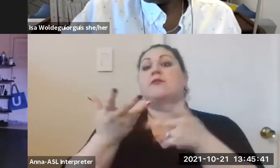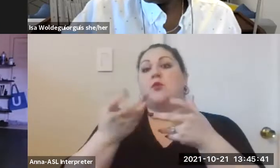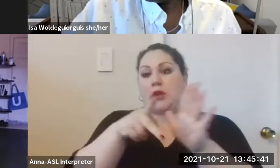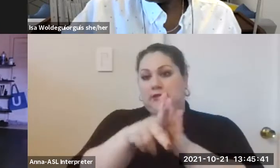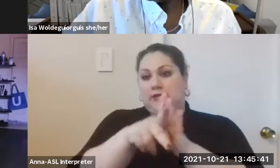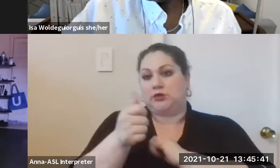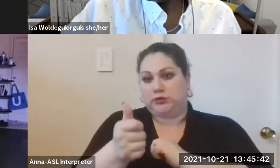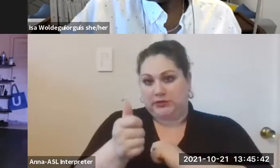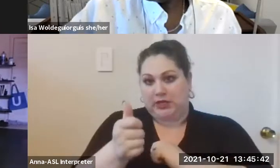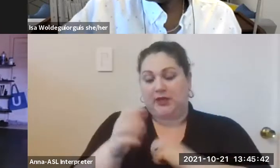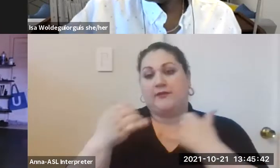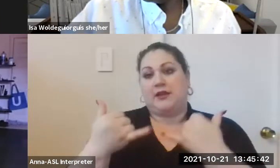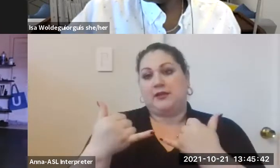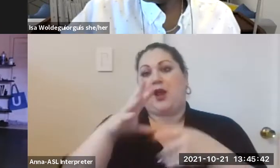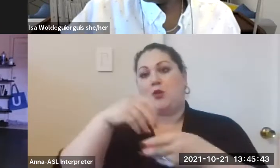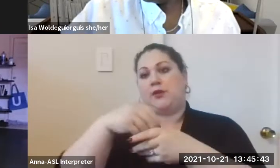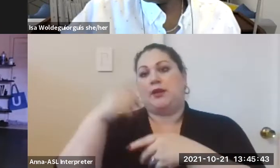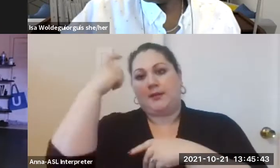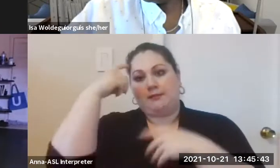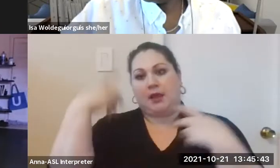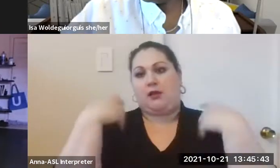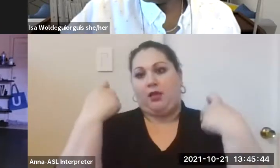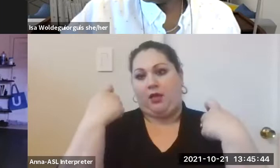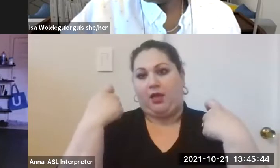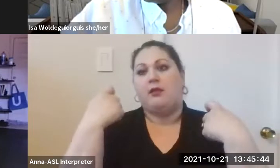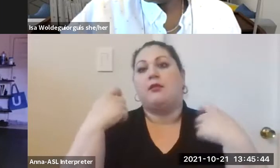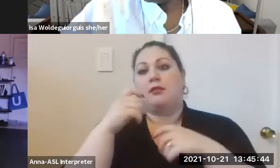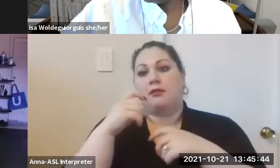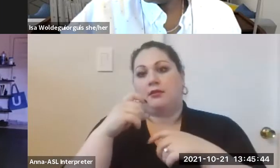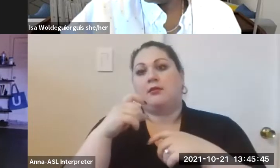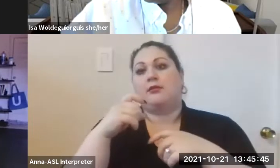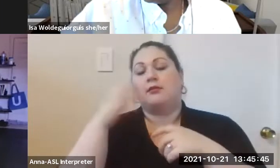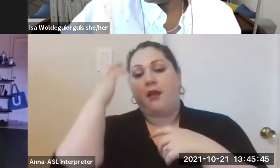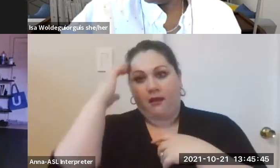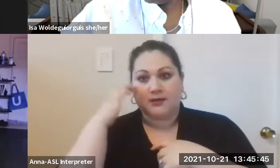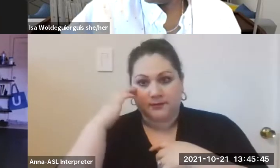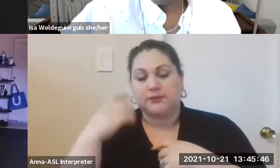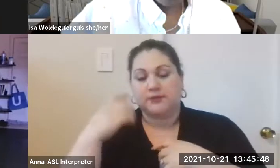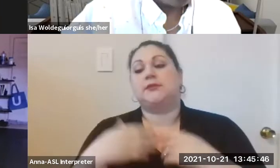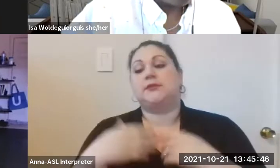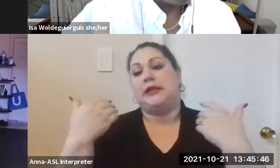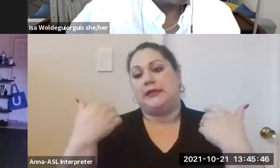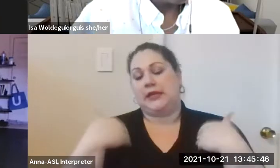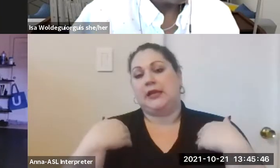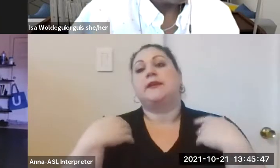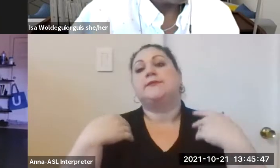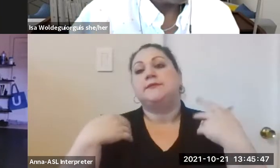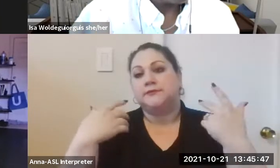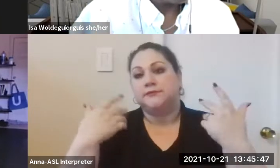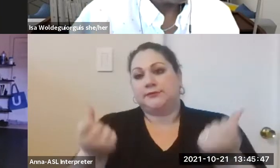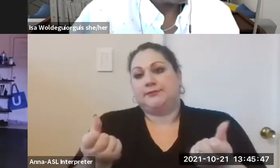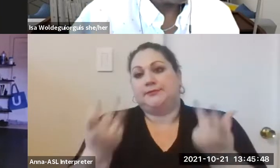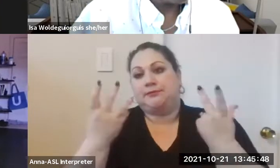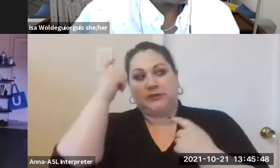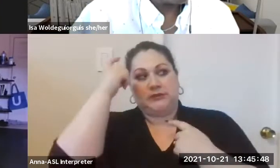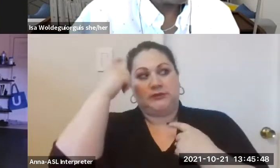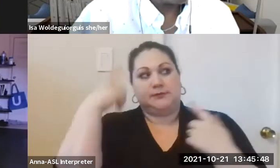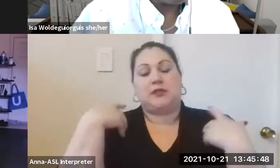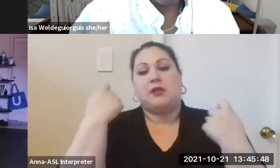because she has behavioral health issues. And it is